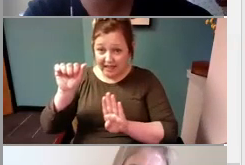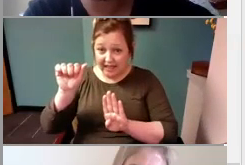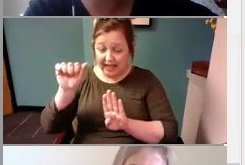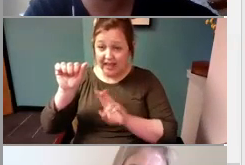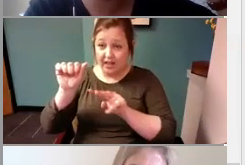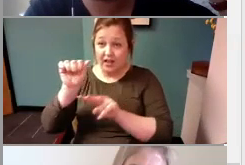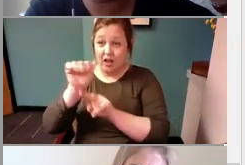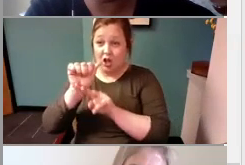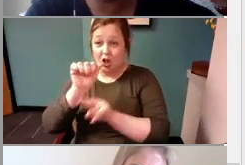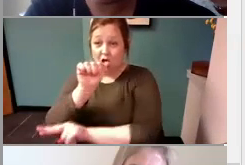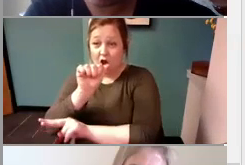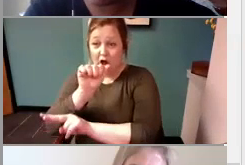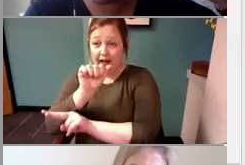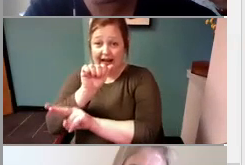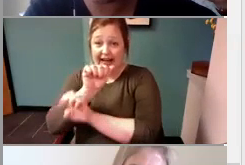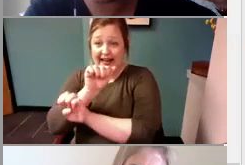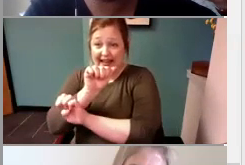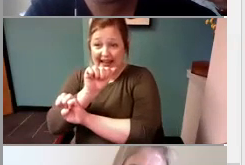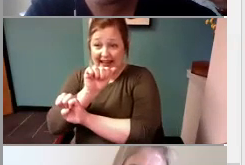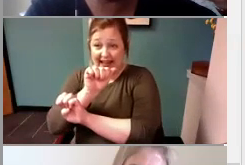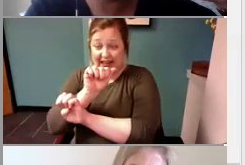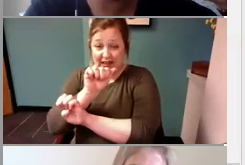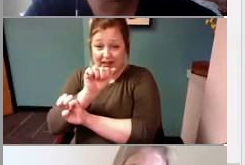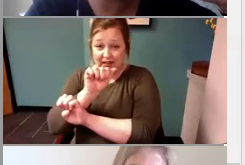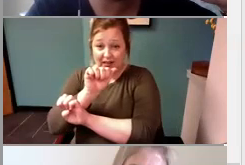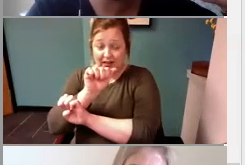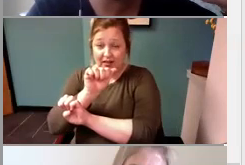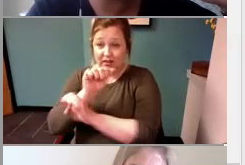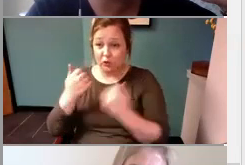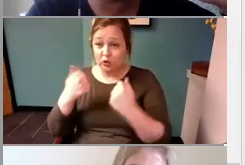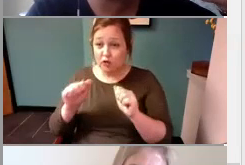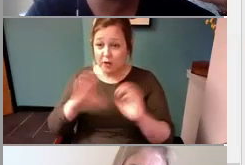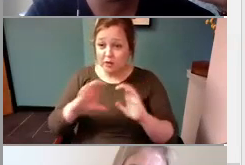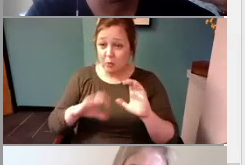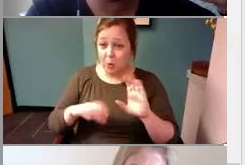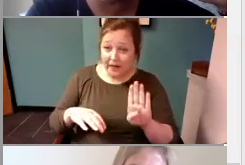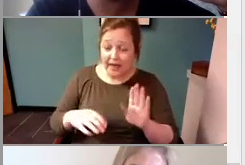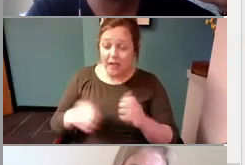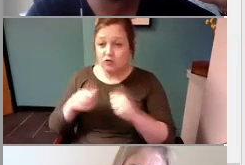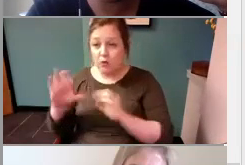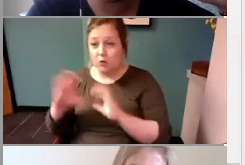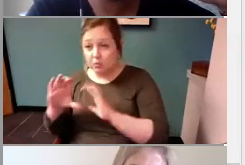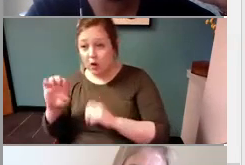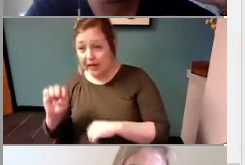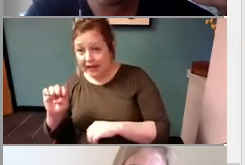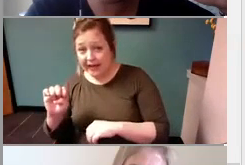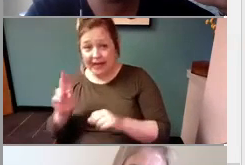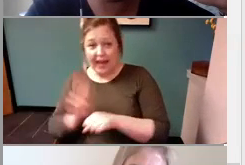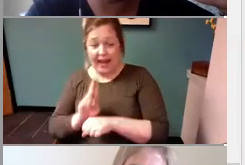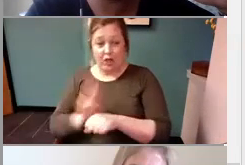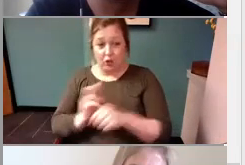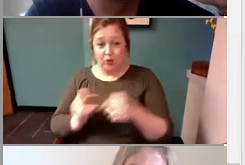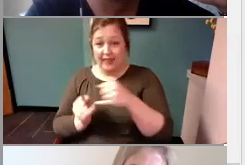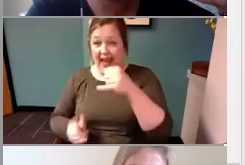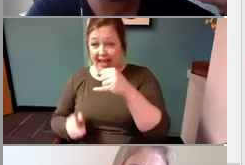actually tried to explore B, and then we tried to explore E, and we use the edge from E to I to go here, and then